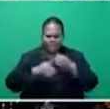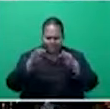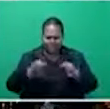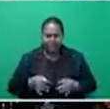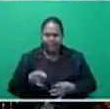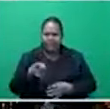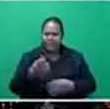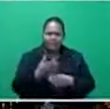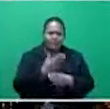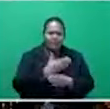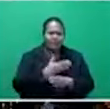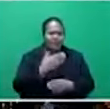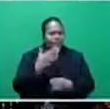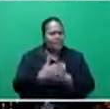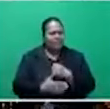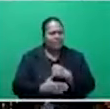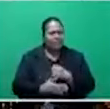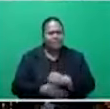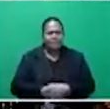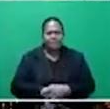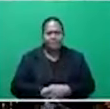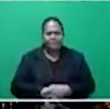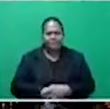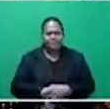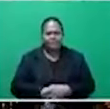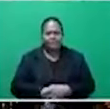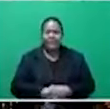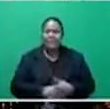Never. Mr. Speaker, you have to make a ruling on it.